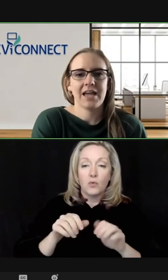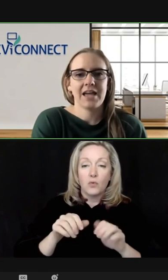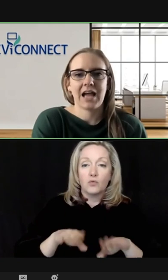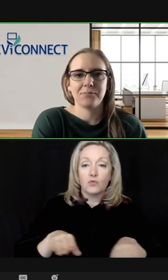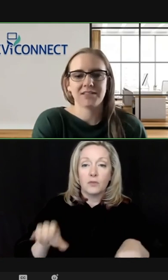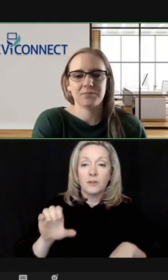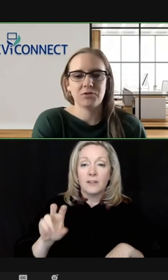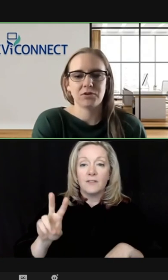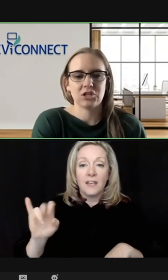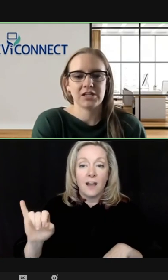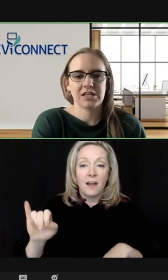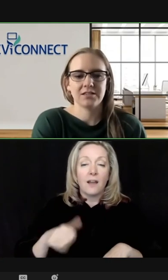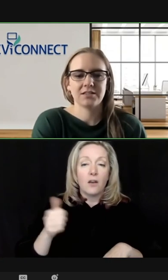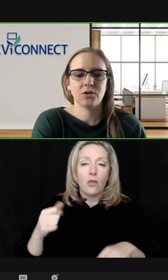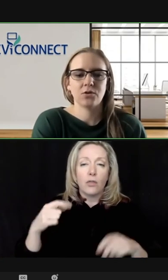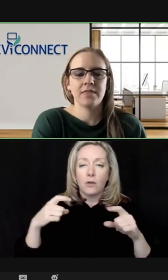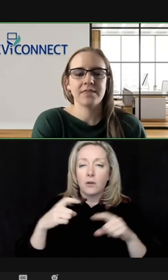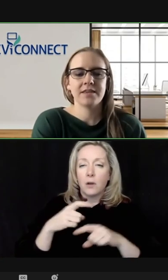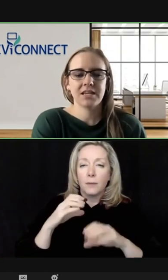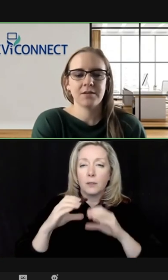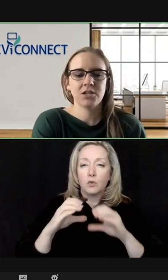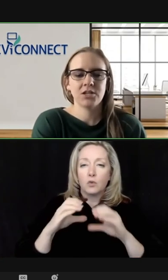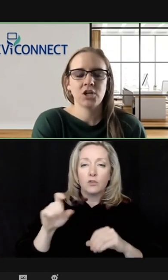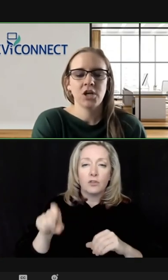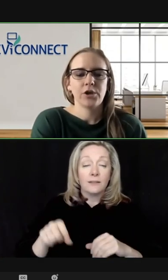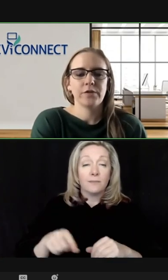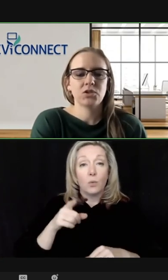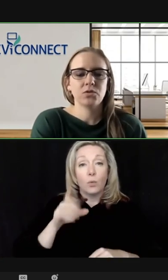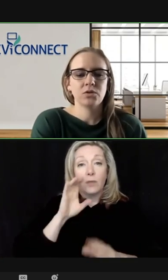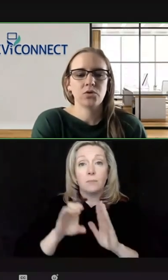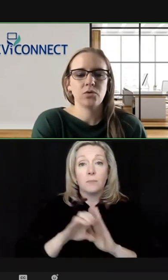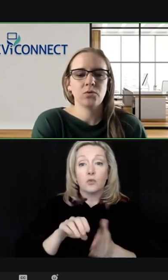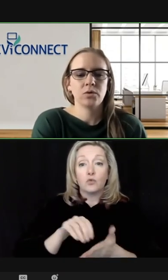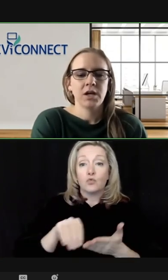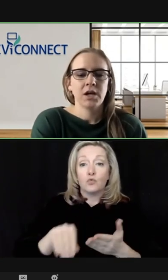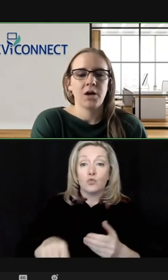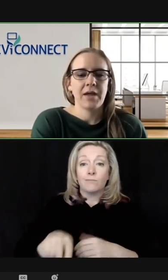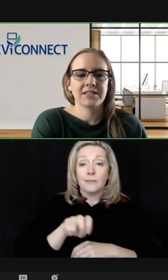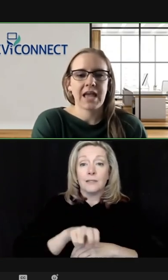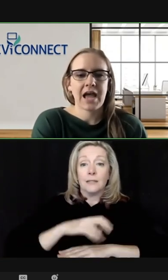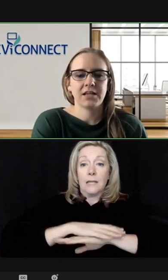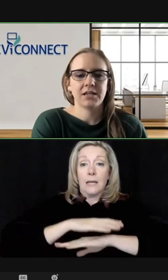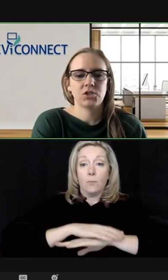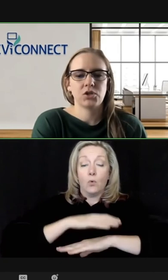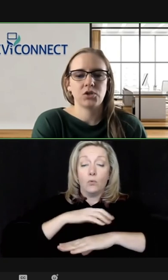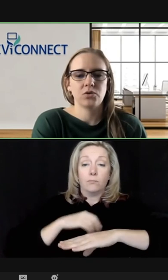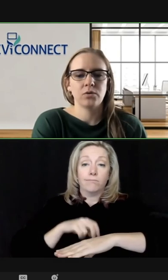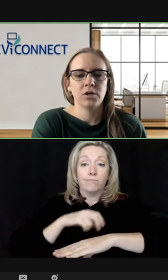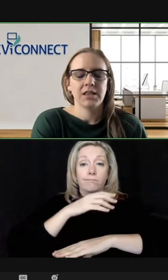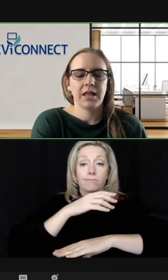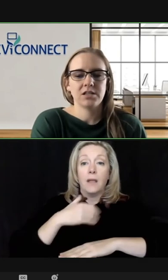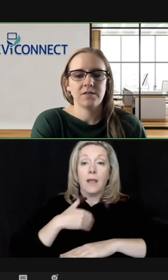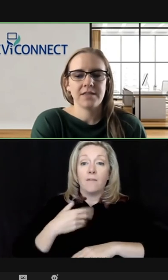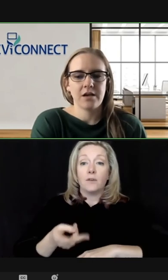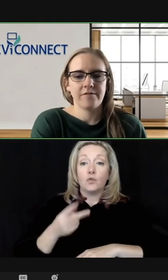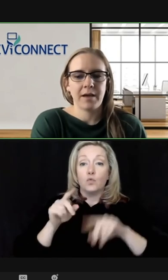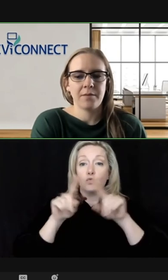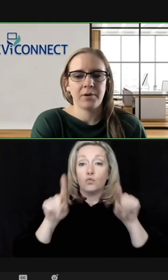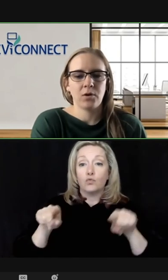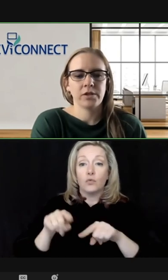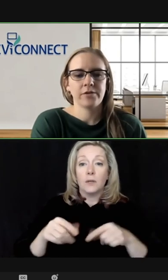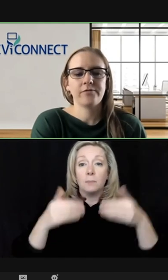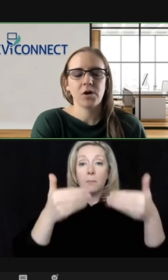with CVI and complex communication needs. So in this image, you have a student who has access to letters of